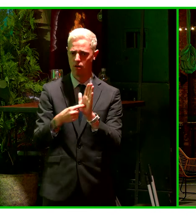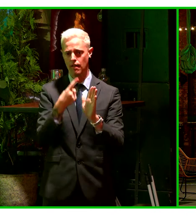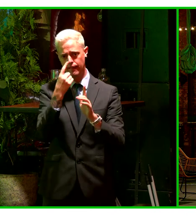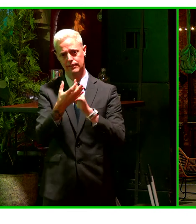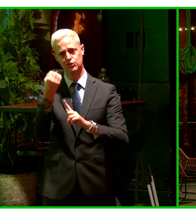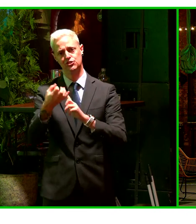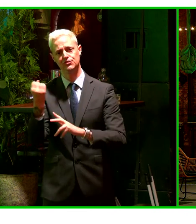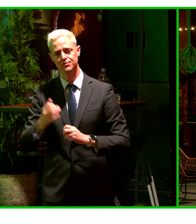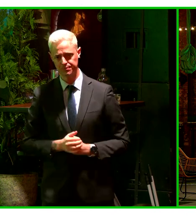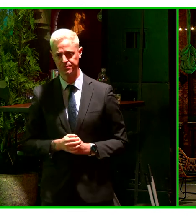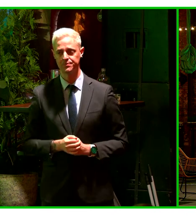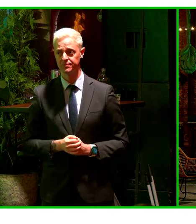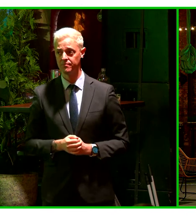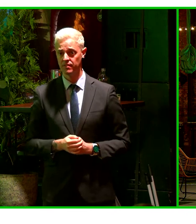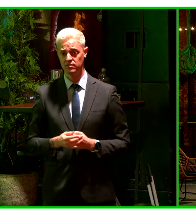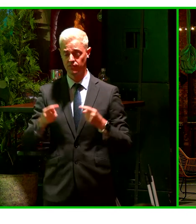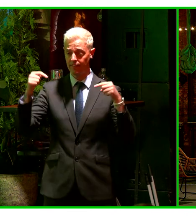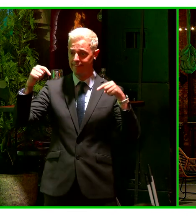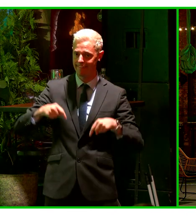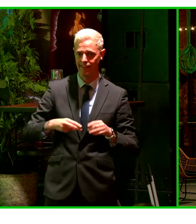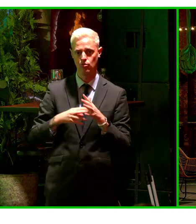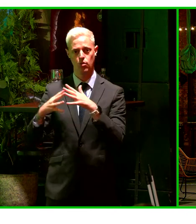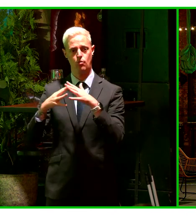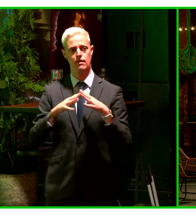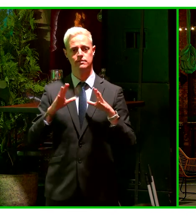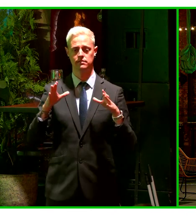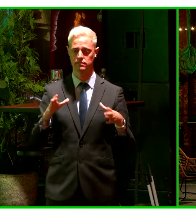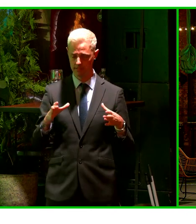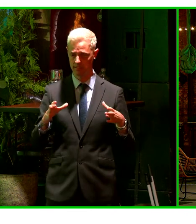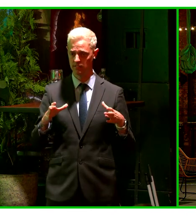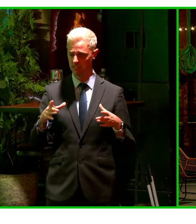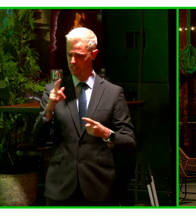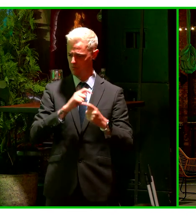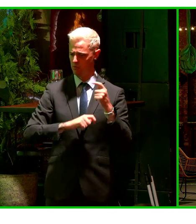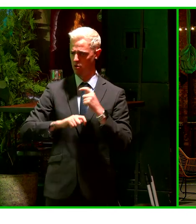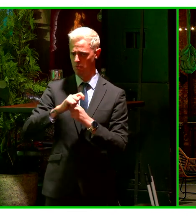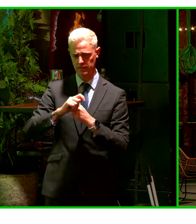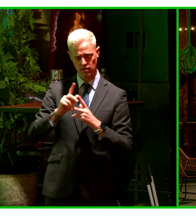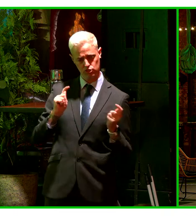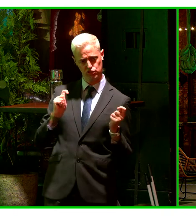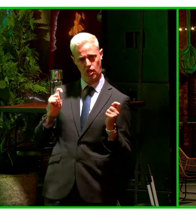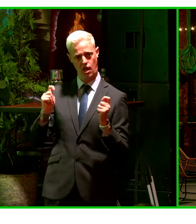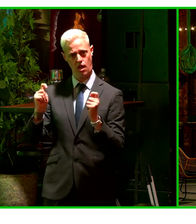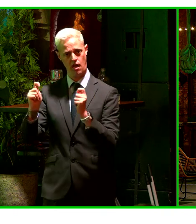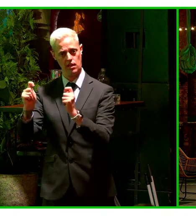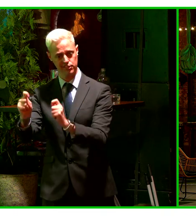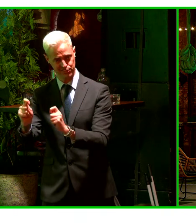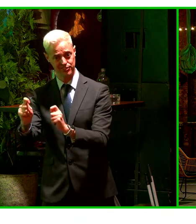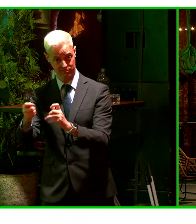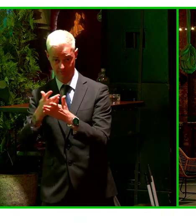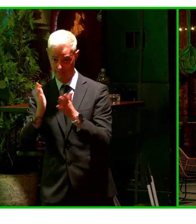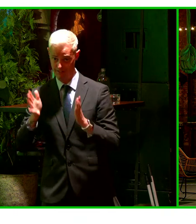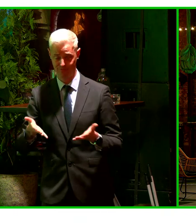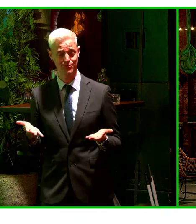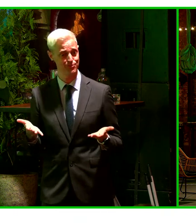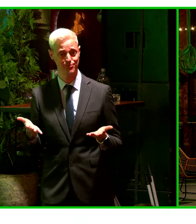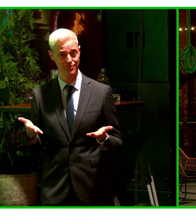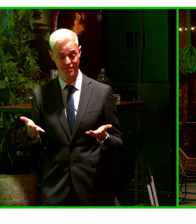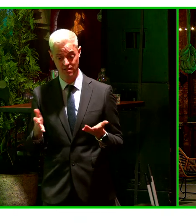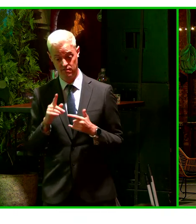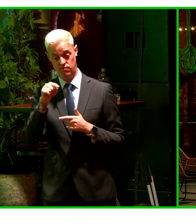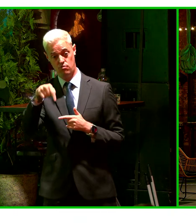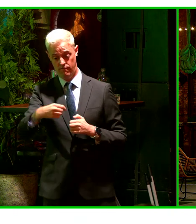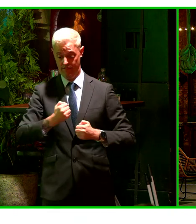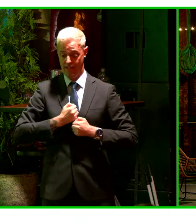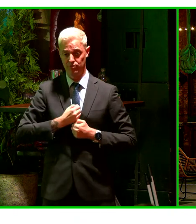that point, that here in the Northwest, as we go towards this change that we're going to have to bring about, 2038 in